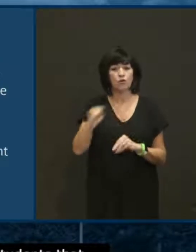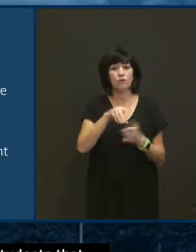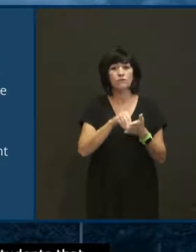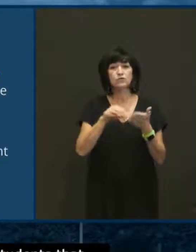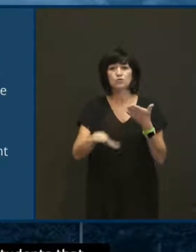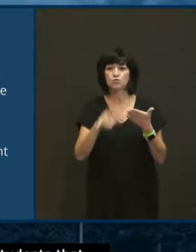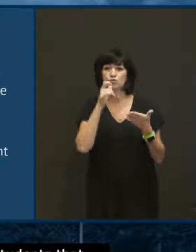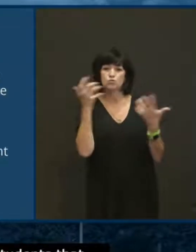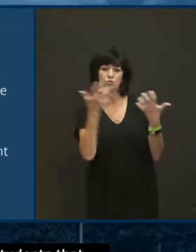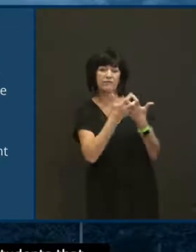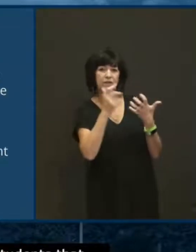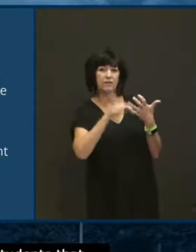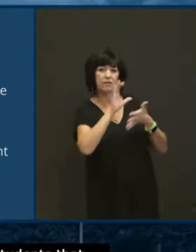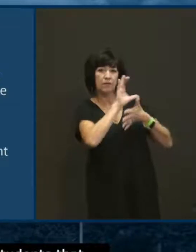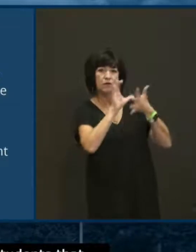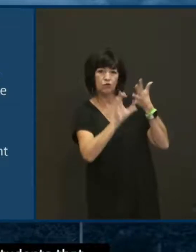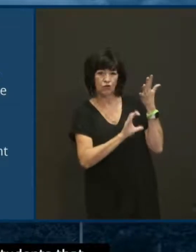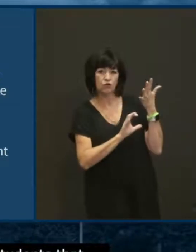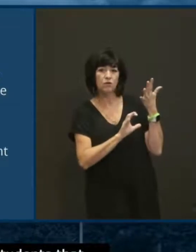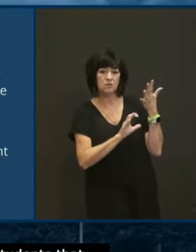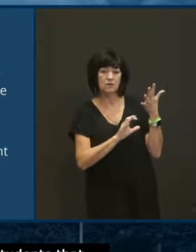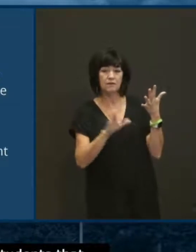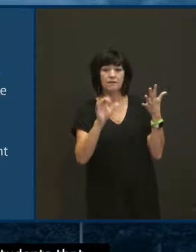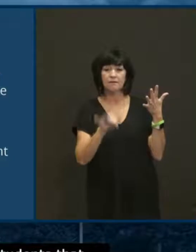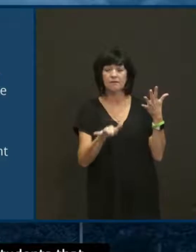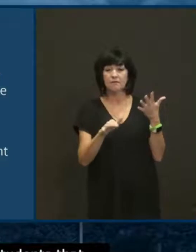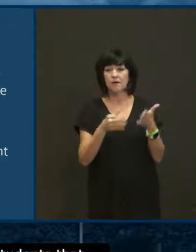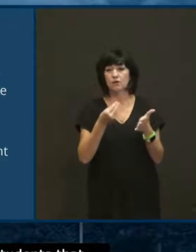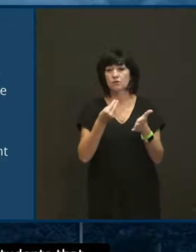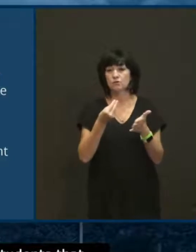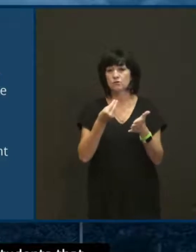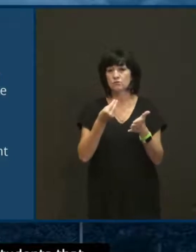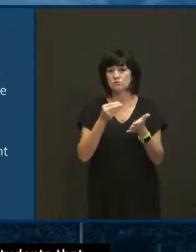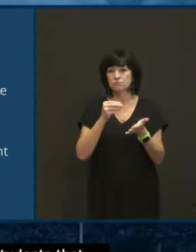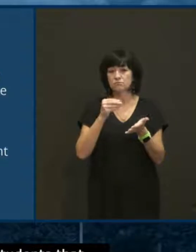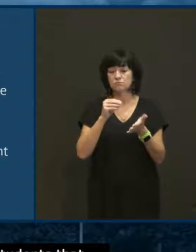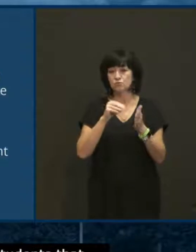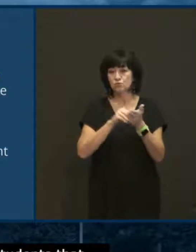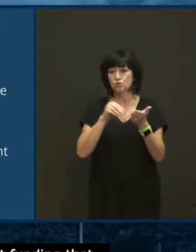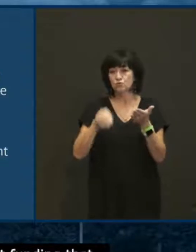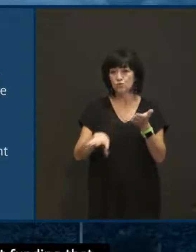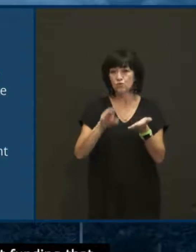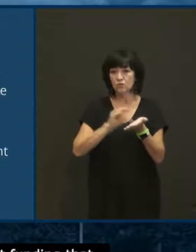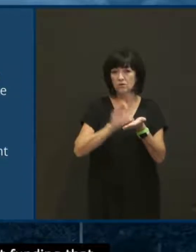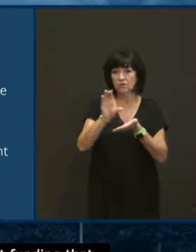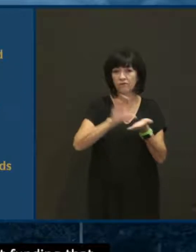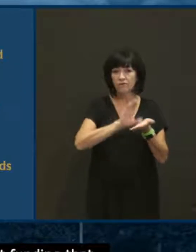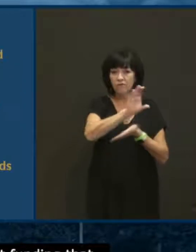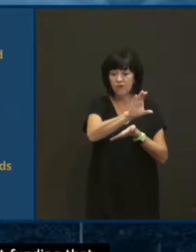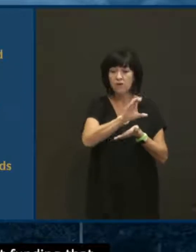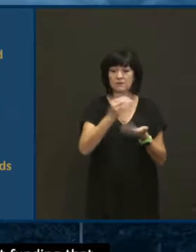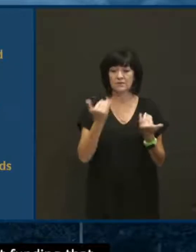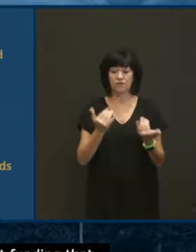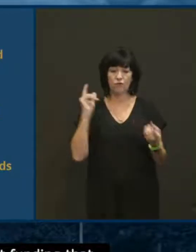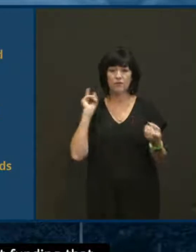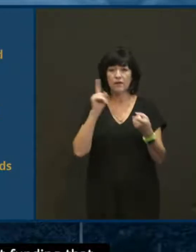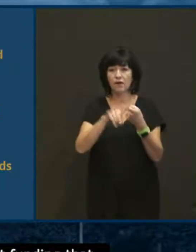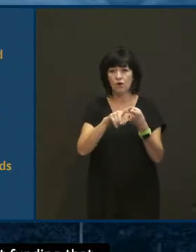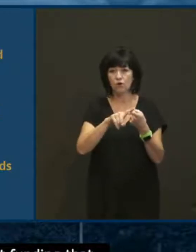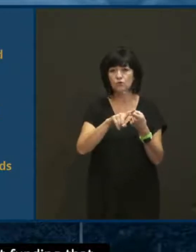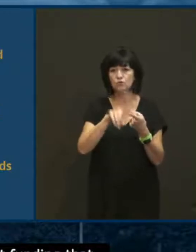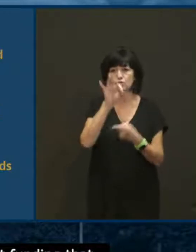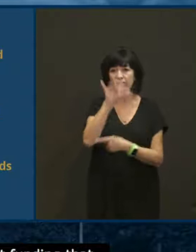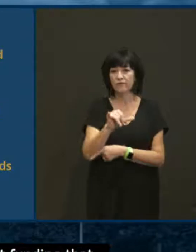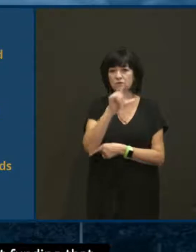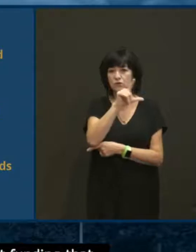It's weighted student funding. It will grow with the increase in enrollment beyond 2025. So by fiscal year